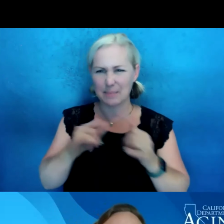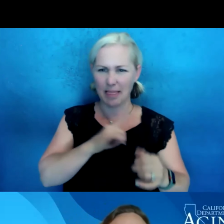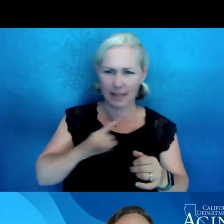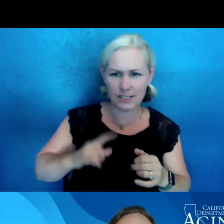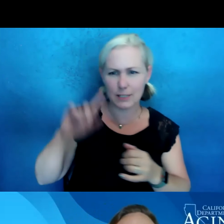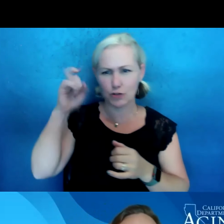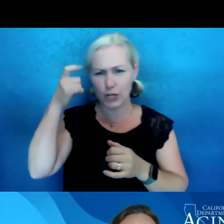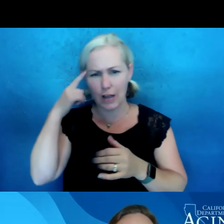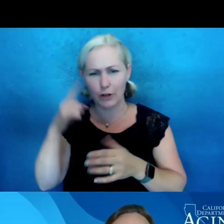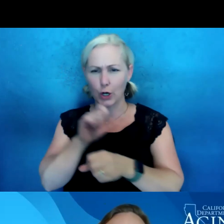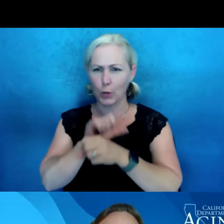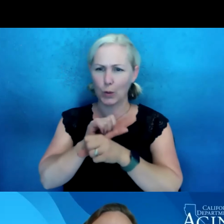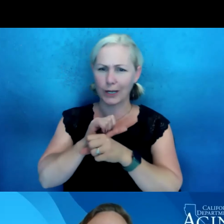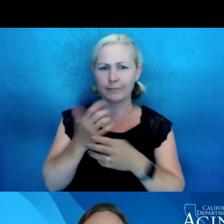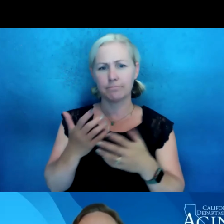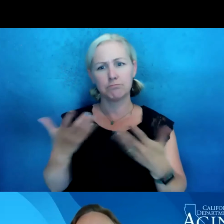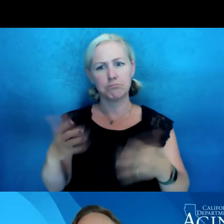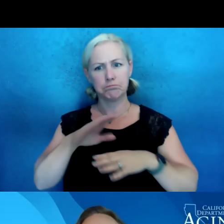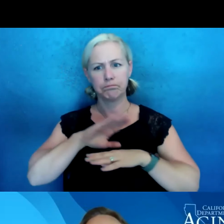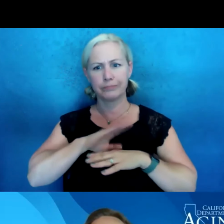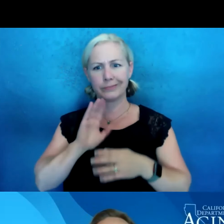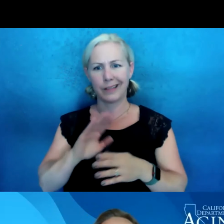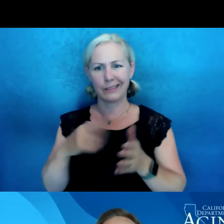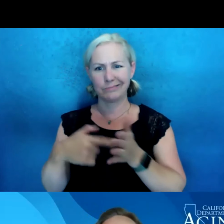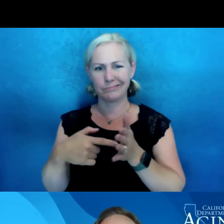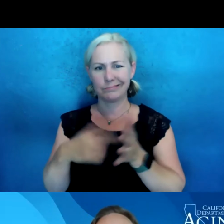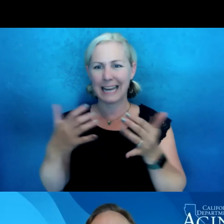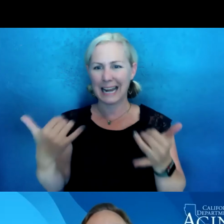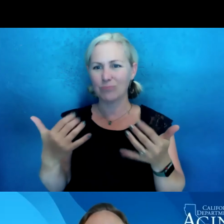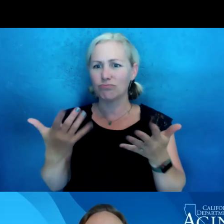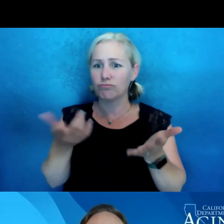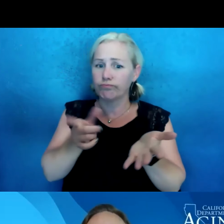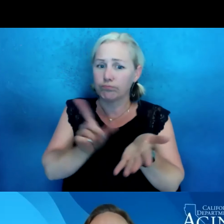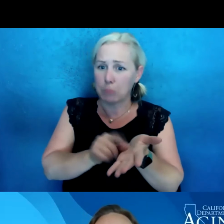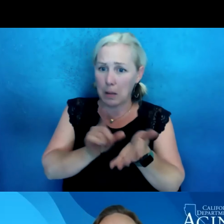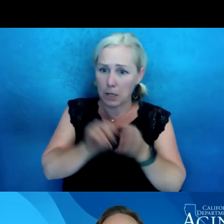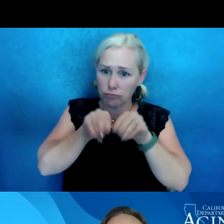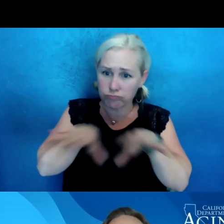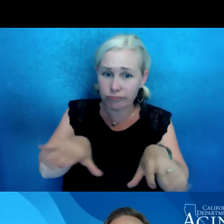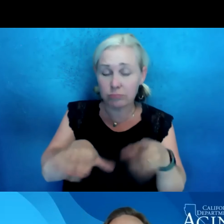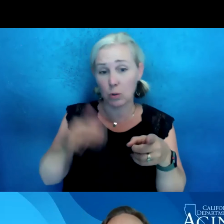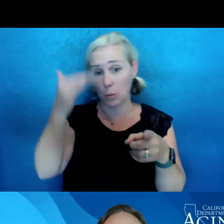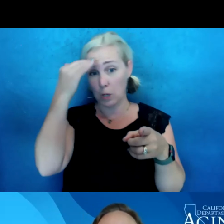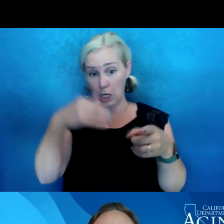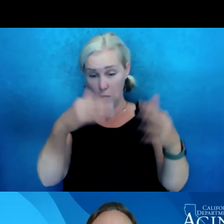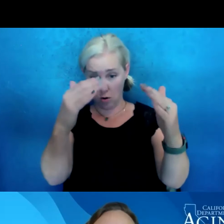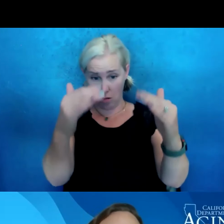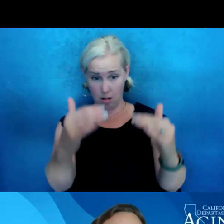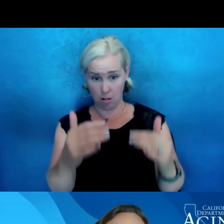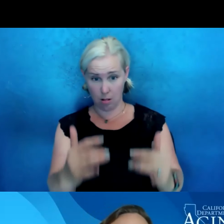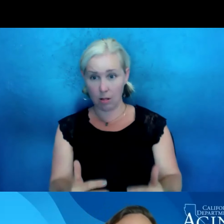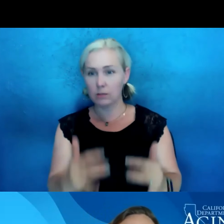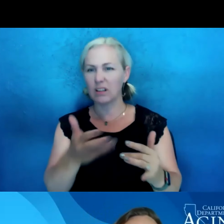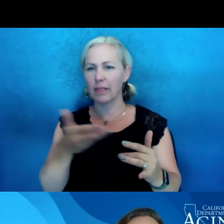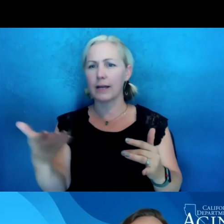in partnership, met the deadline. And as it is finally published and released, we know that look at this menu of things that are being invested